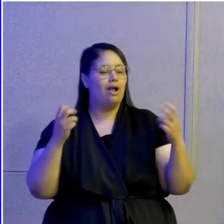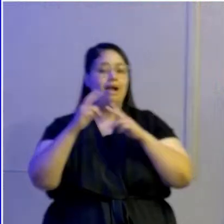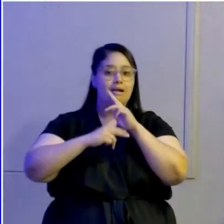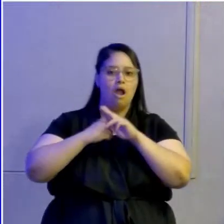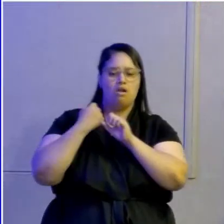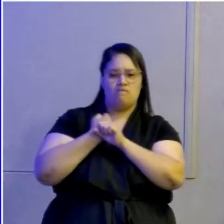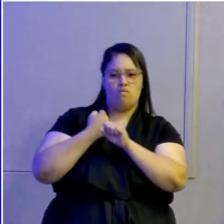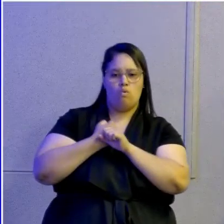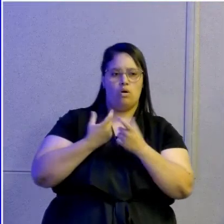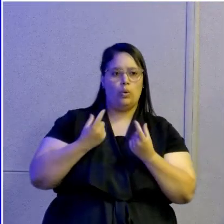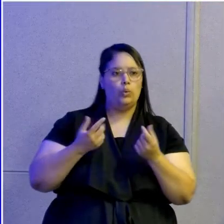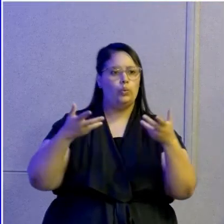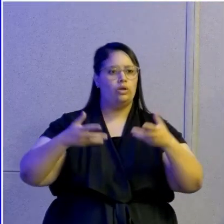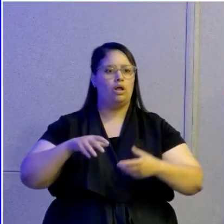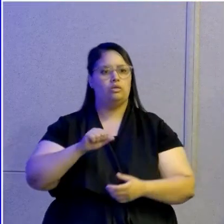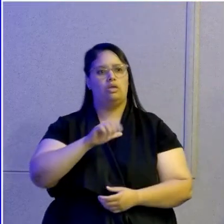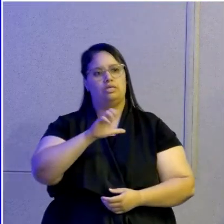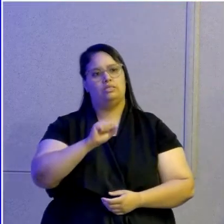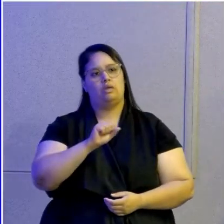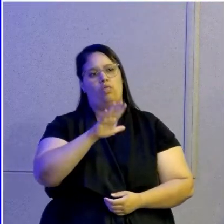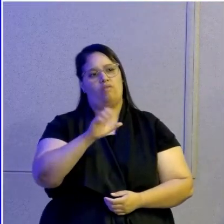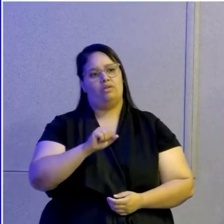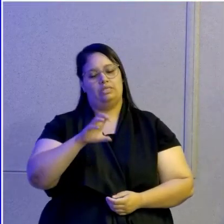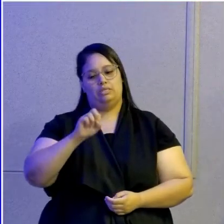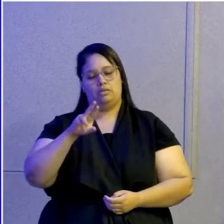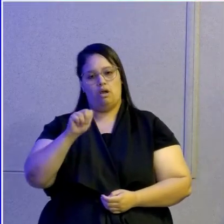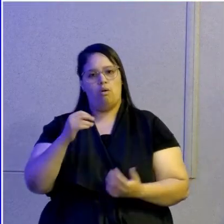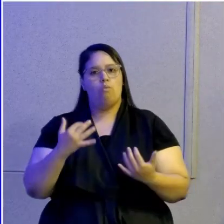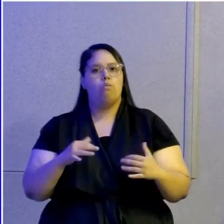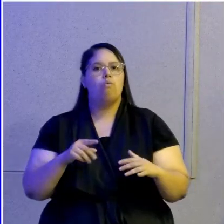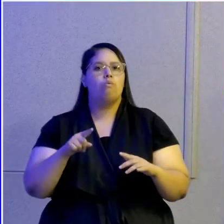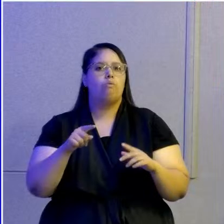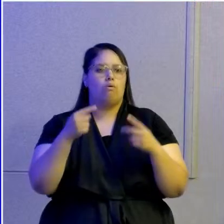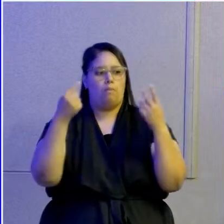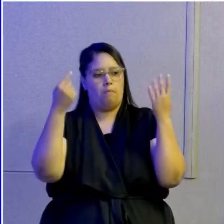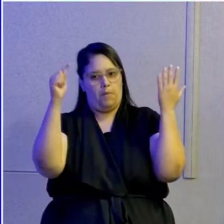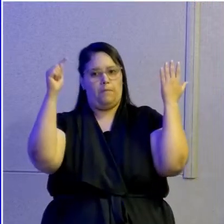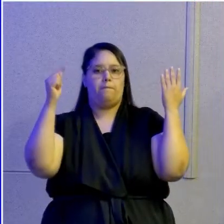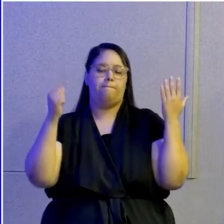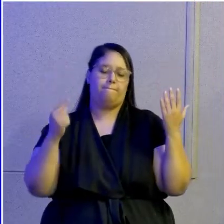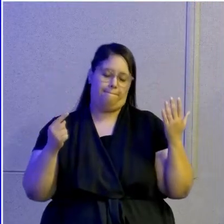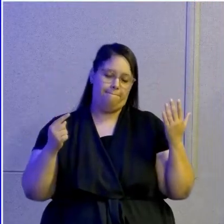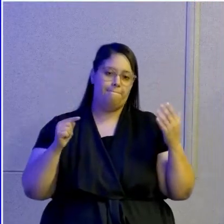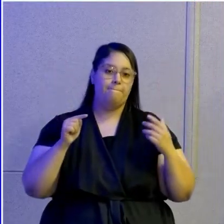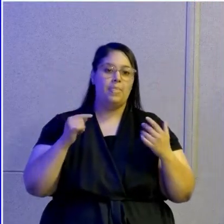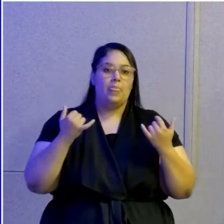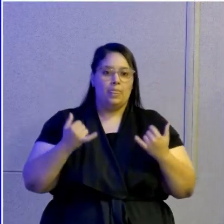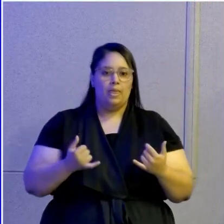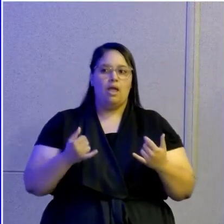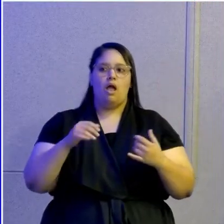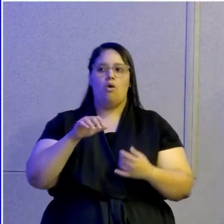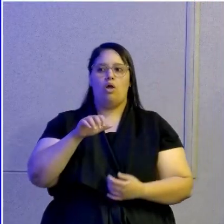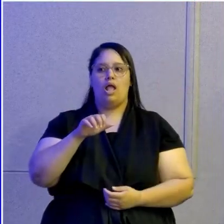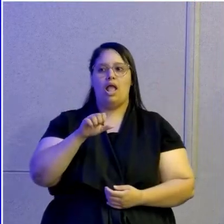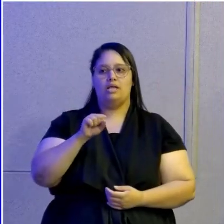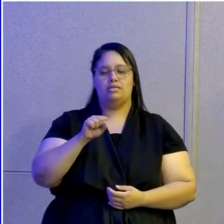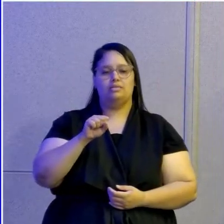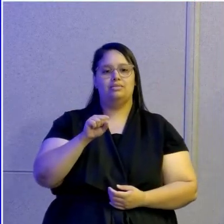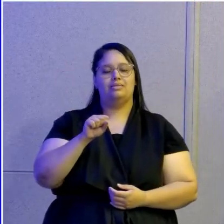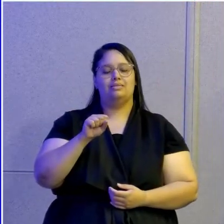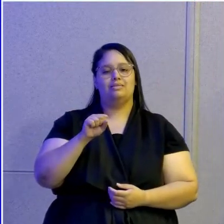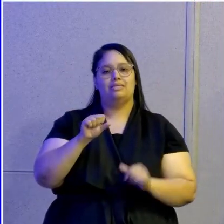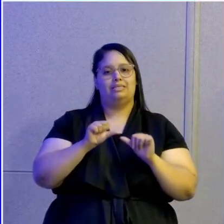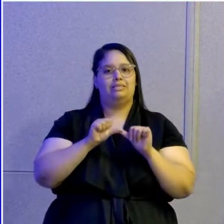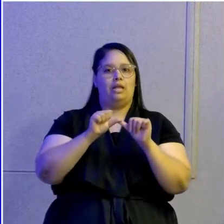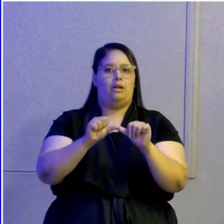that that gets done at CERN, it's really, I mean, it really ticks that box, which ends up with the S, which is the sustainability